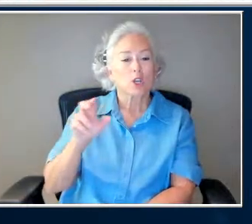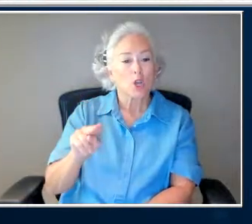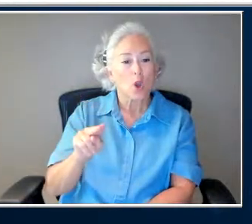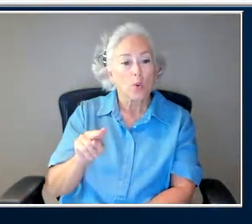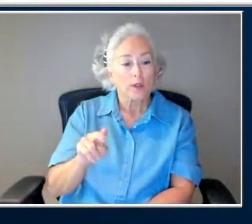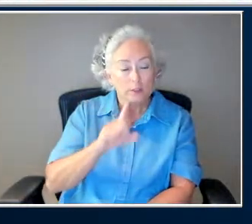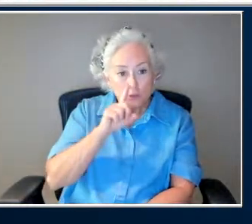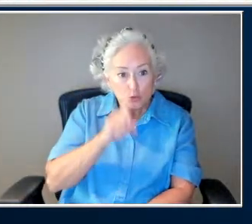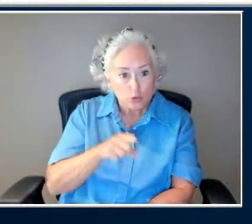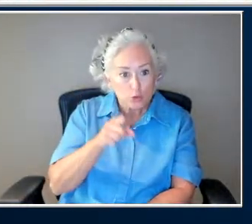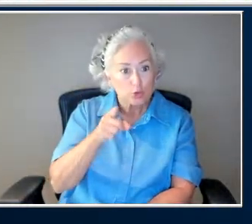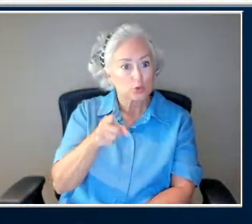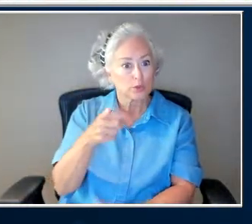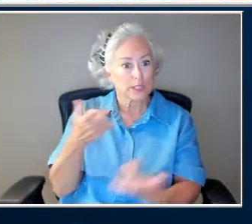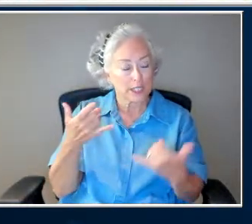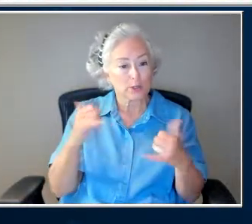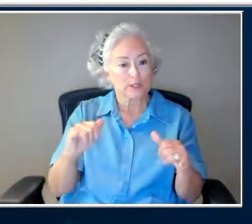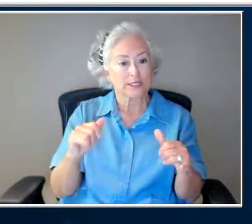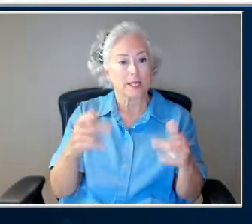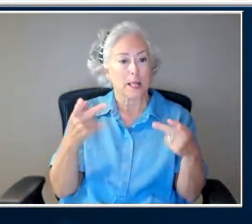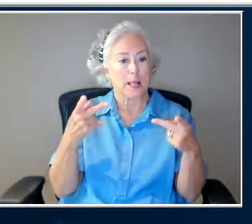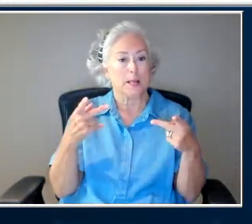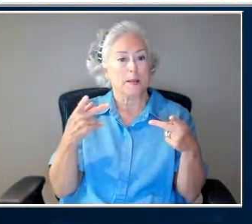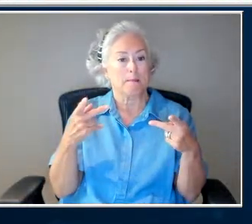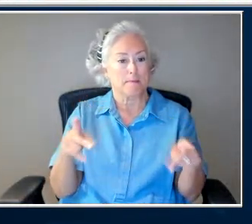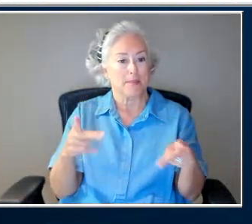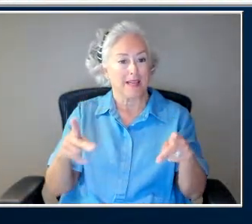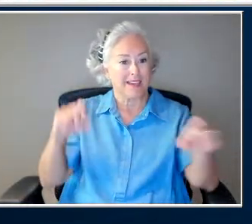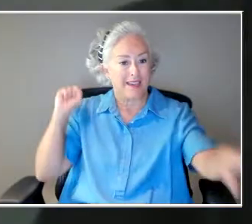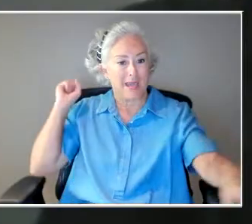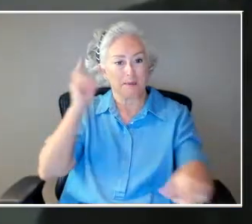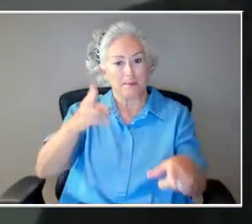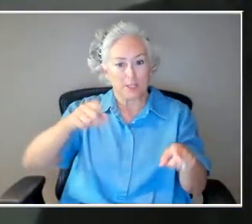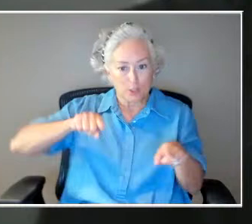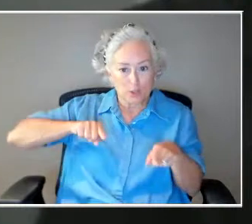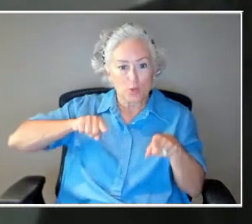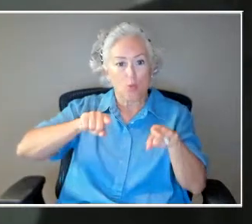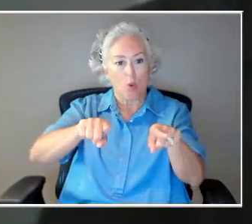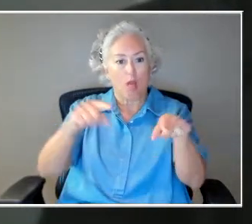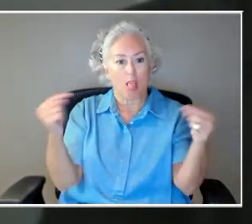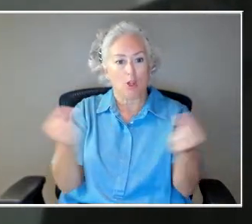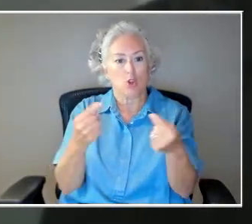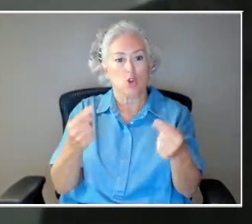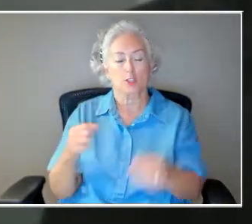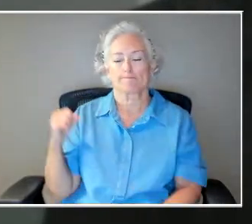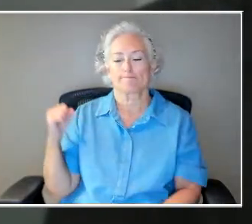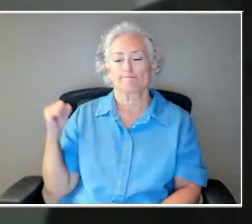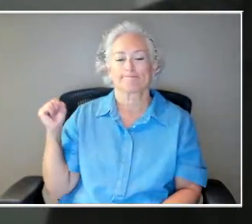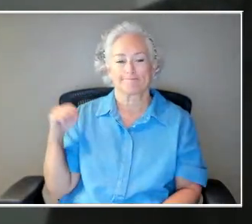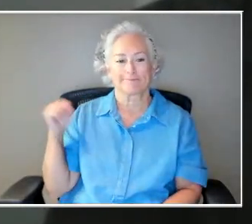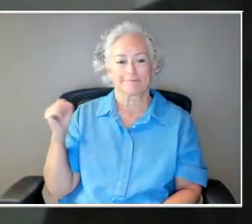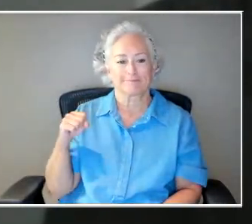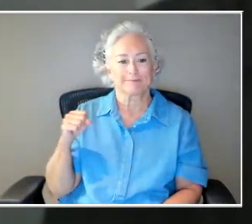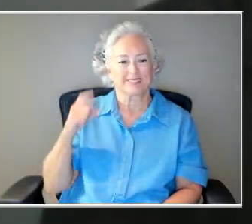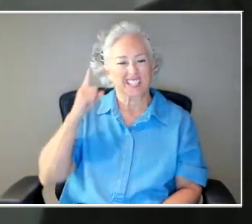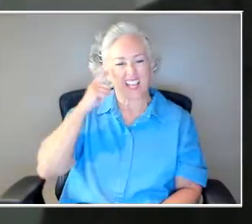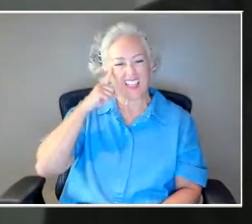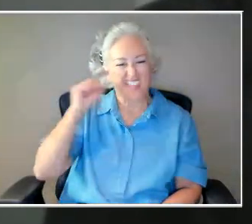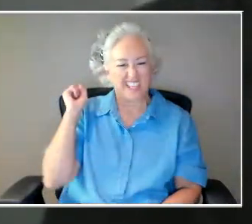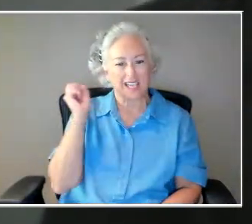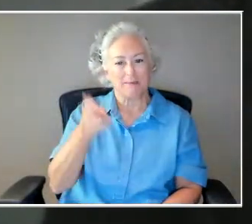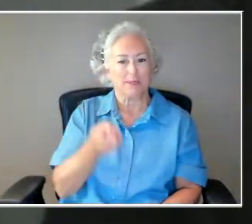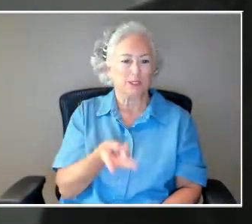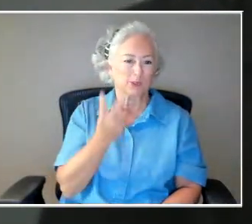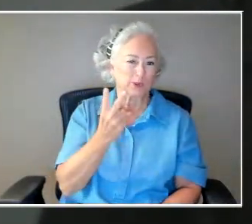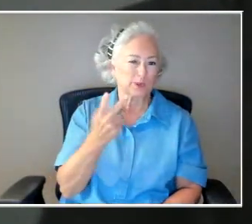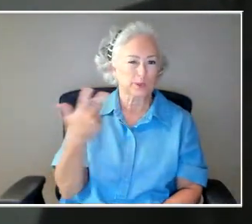still playing and pitching a game while you were injured? Yeah, I did that. I think I pitched 2 or 3 games